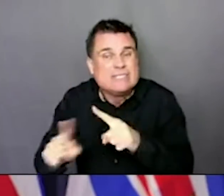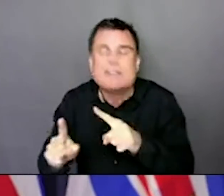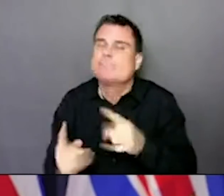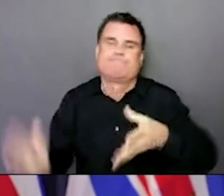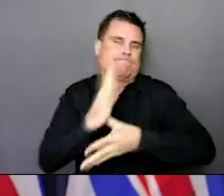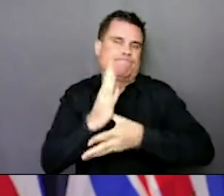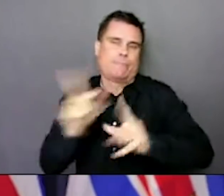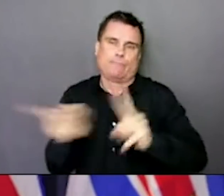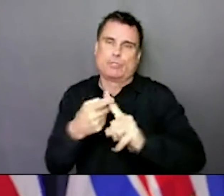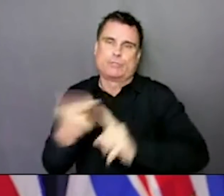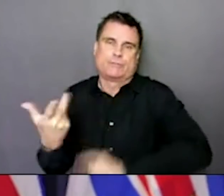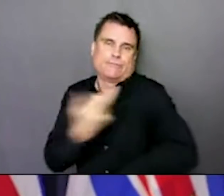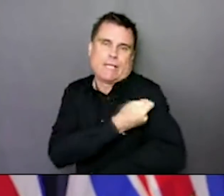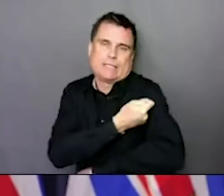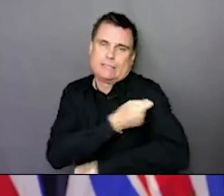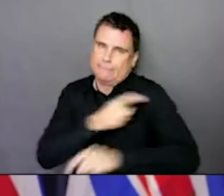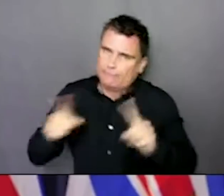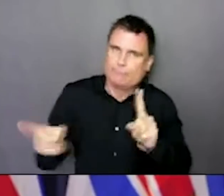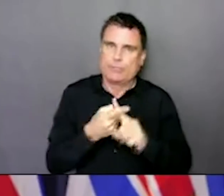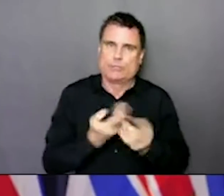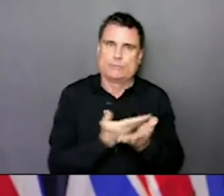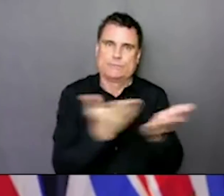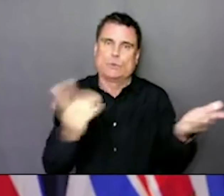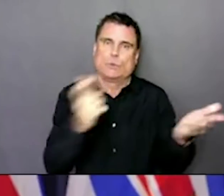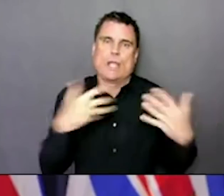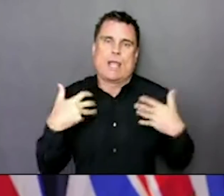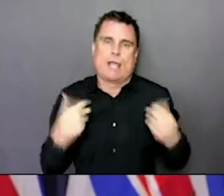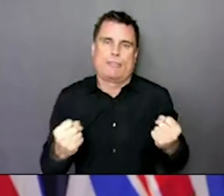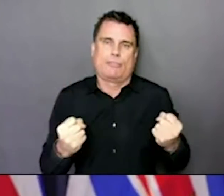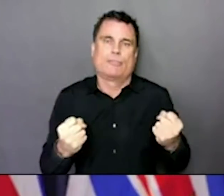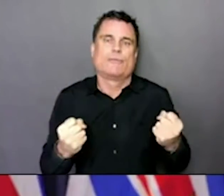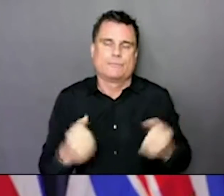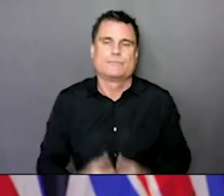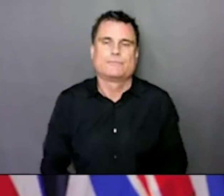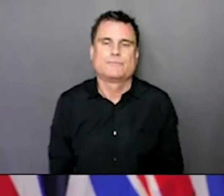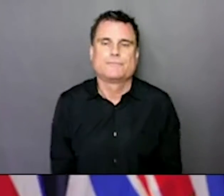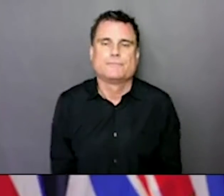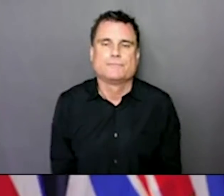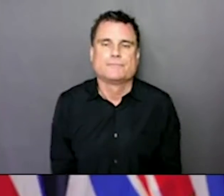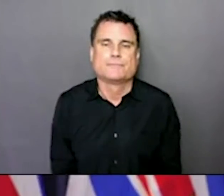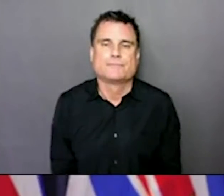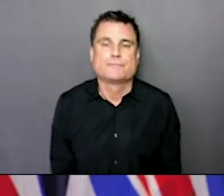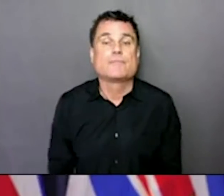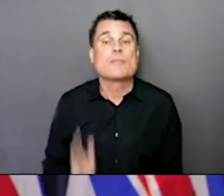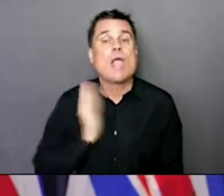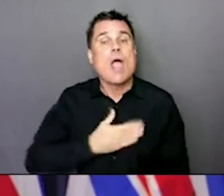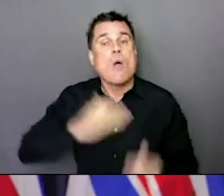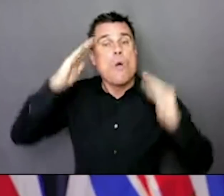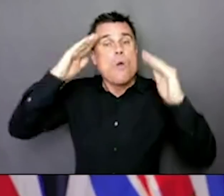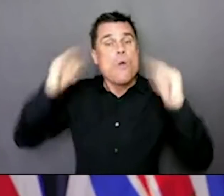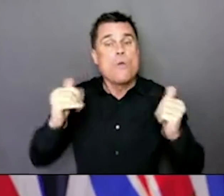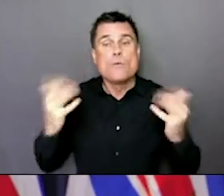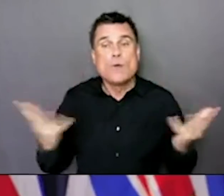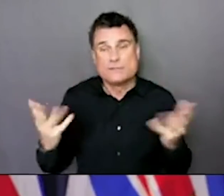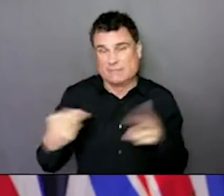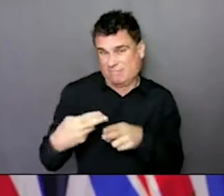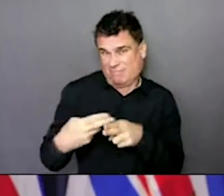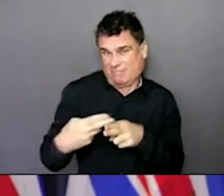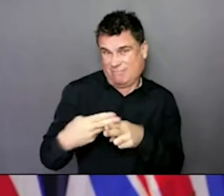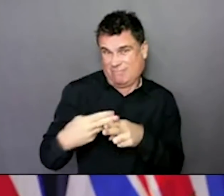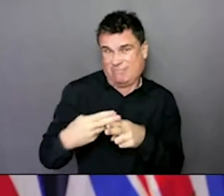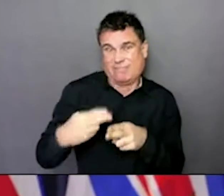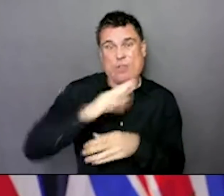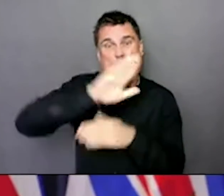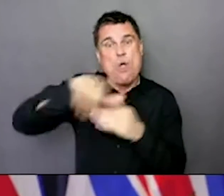point in time, and we're hopeful that in the not-too-distant future, all long-term care residents and staff will